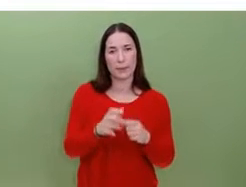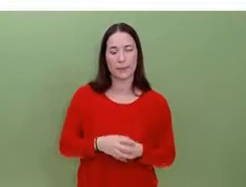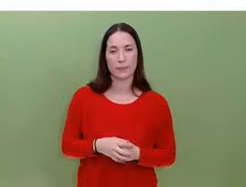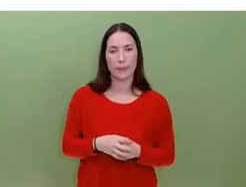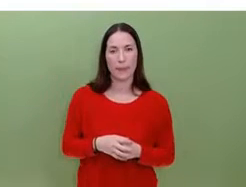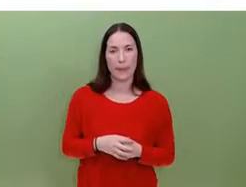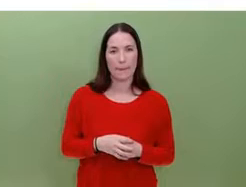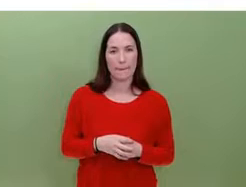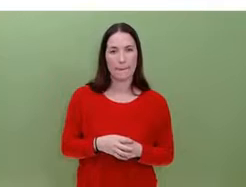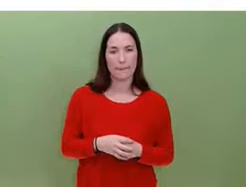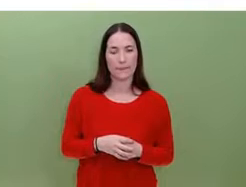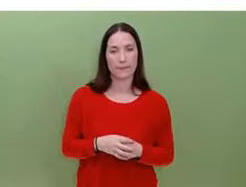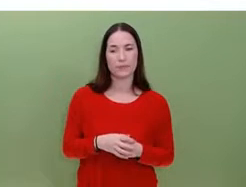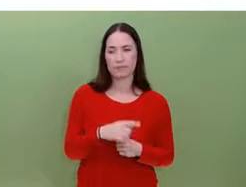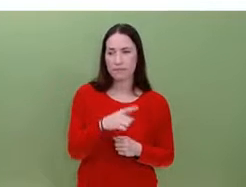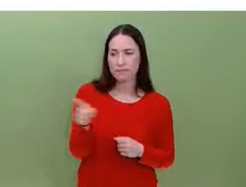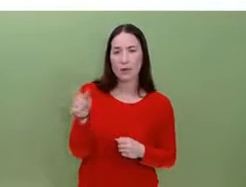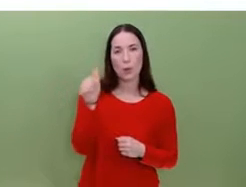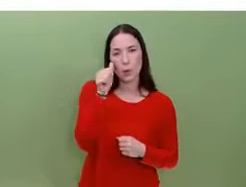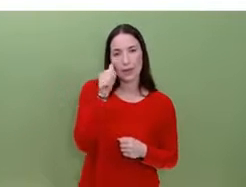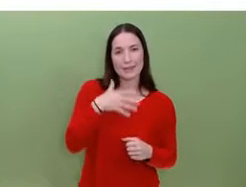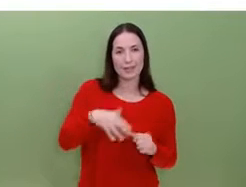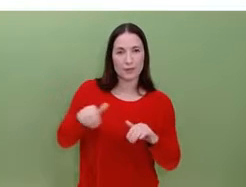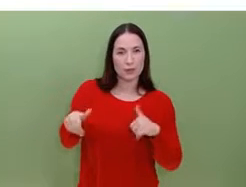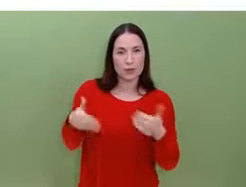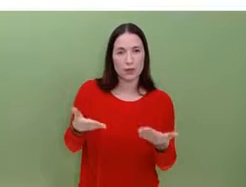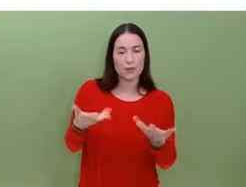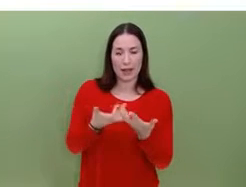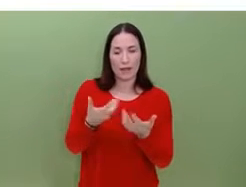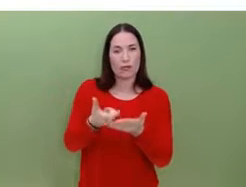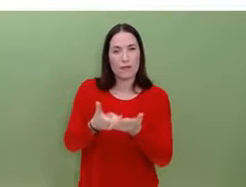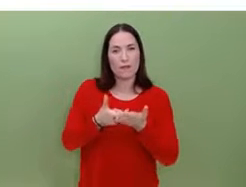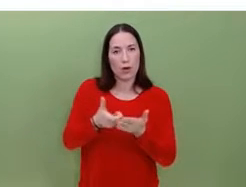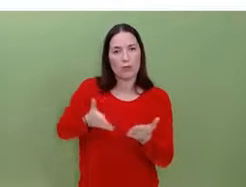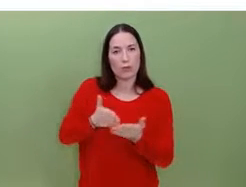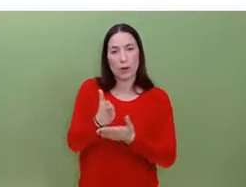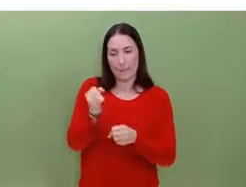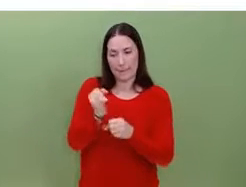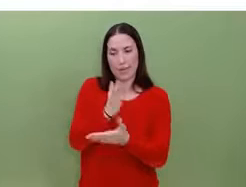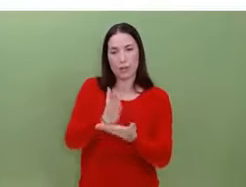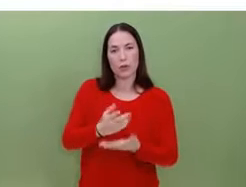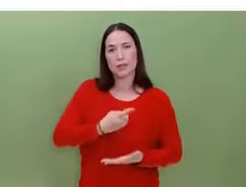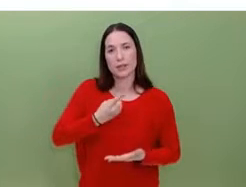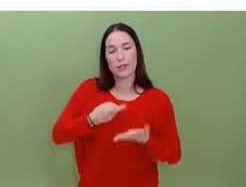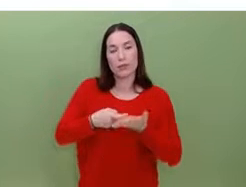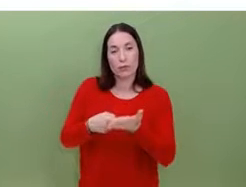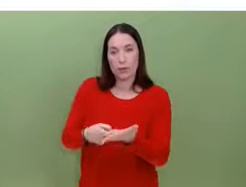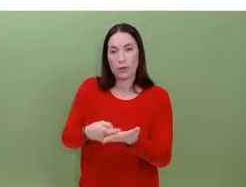Services need to be aware of the changes to their referral routes and ensure self-referral is accessible to